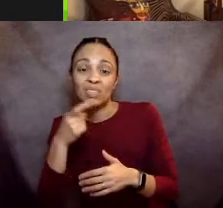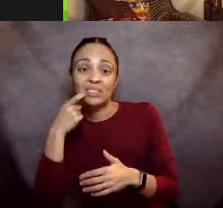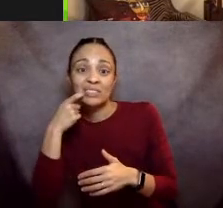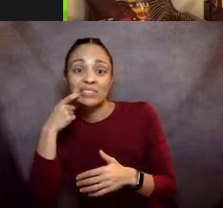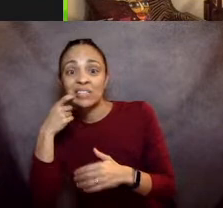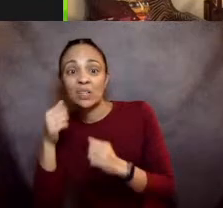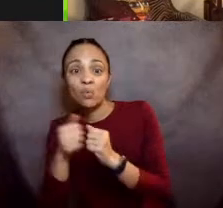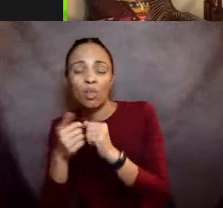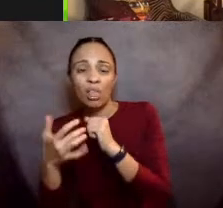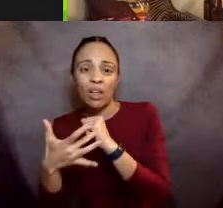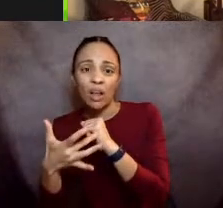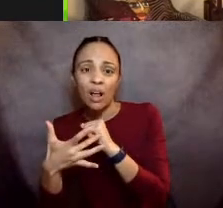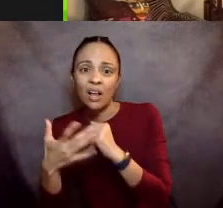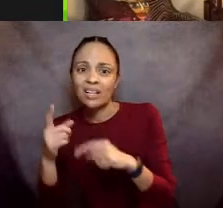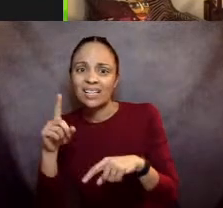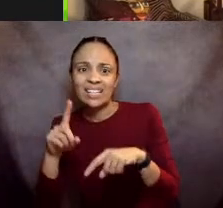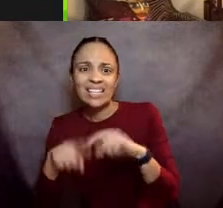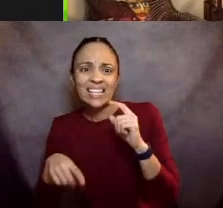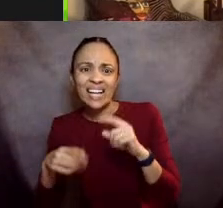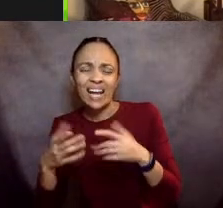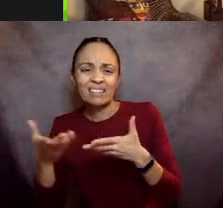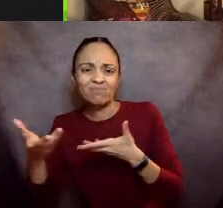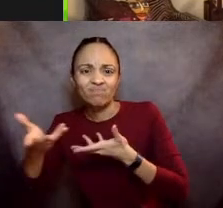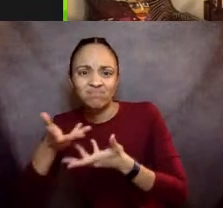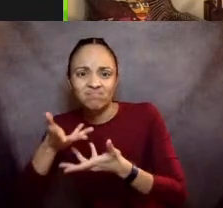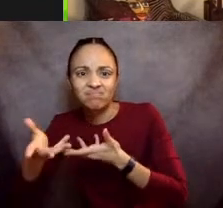exchanging energy with each other.